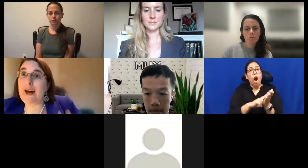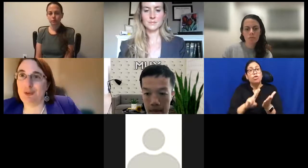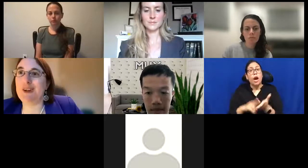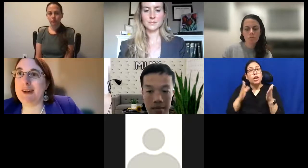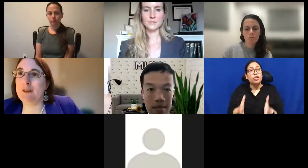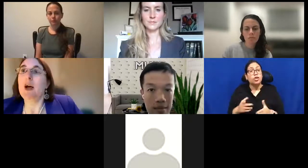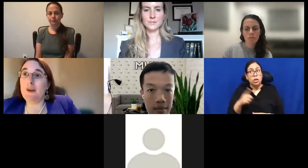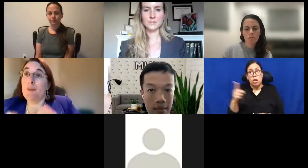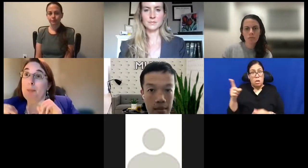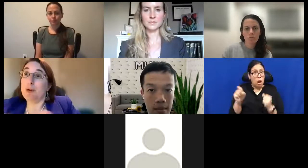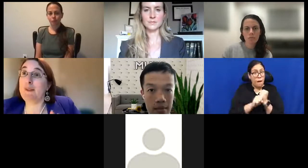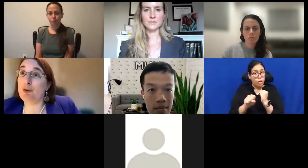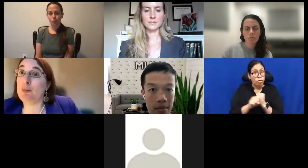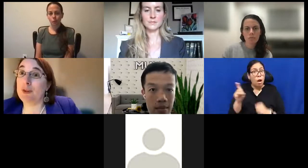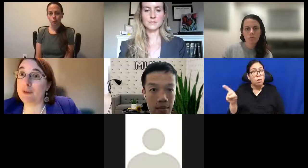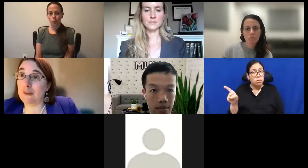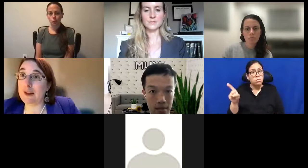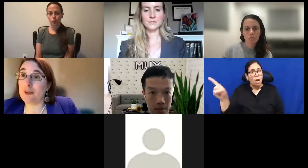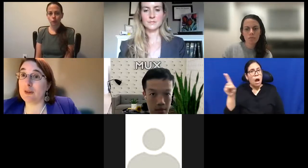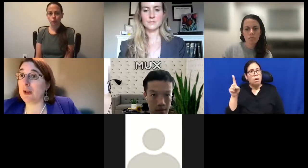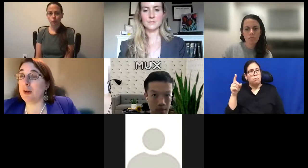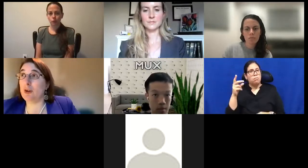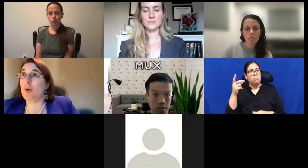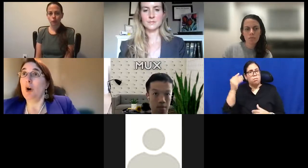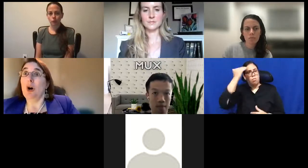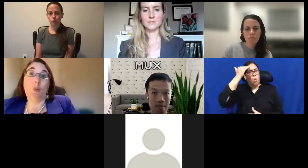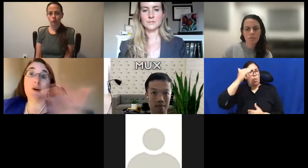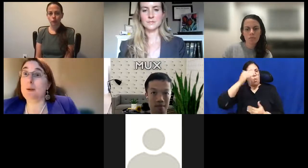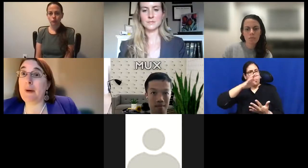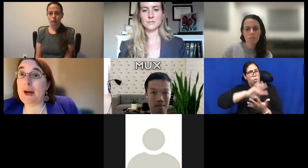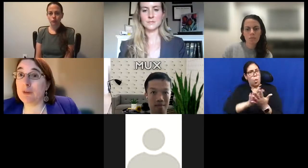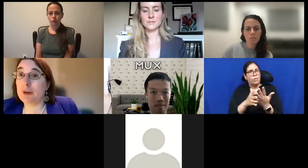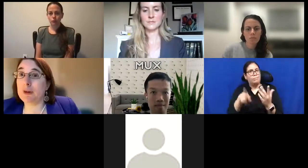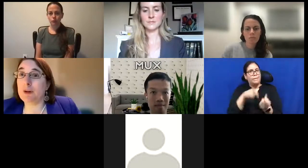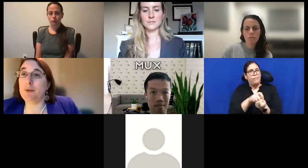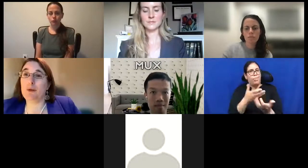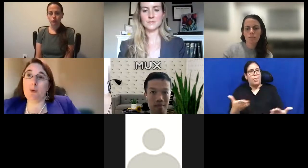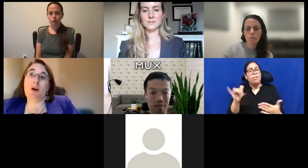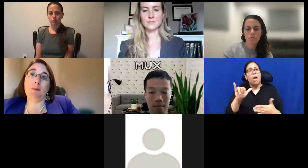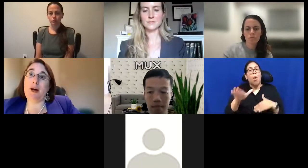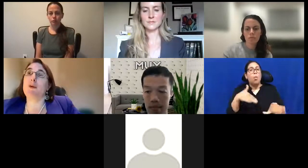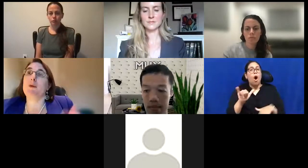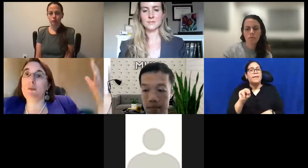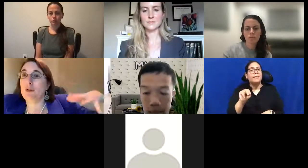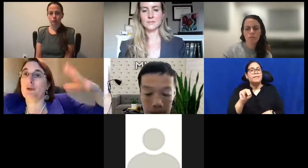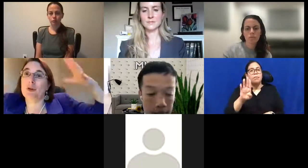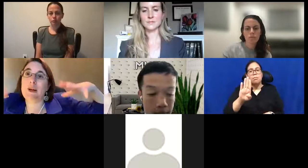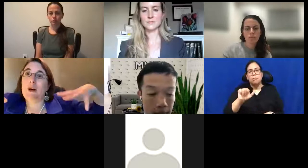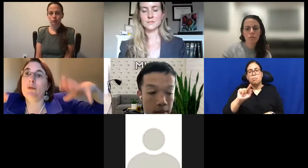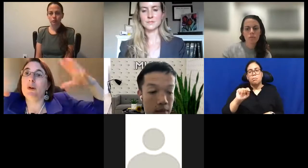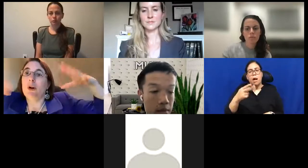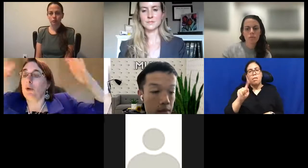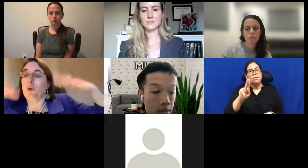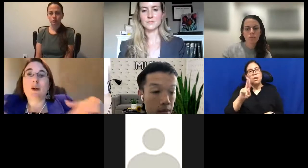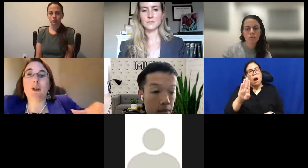they advertise, they are playing those specific things, like, you know, a walk-in bathtub, you know, having a mirror to look